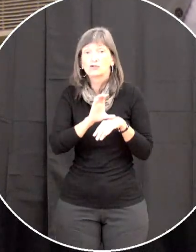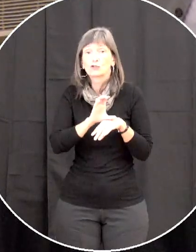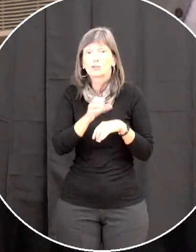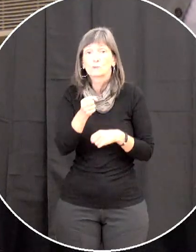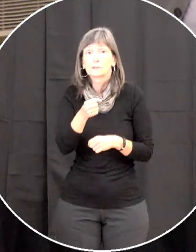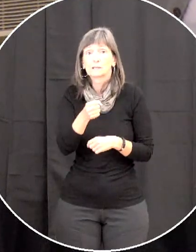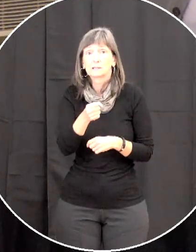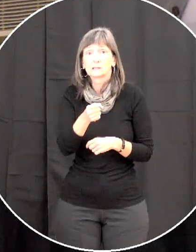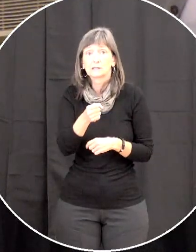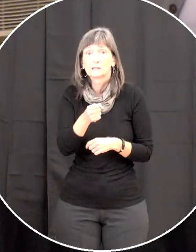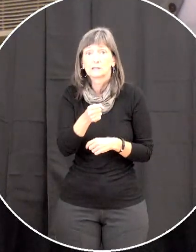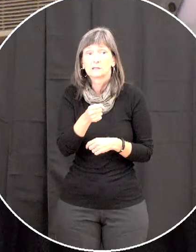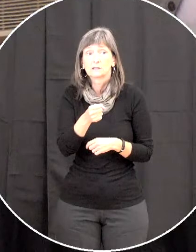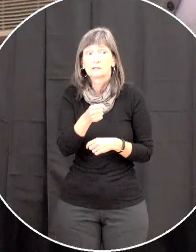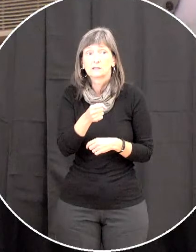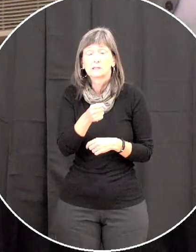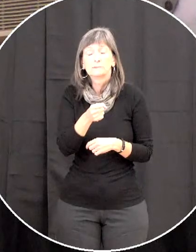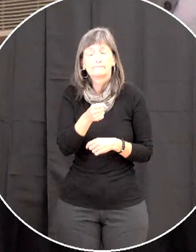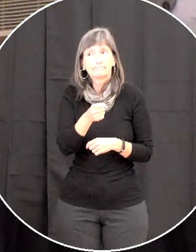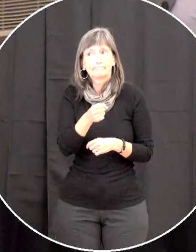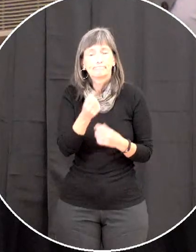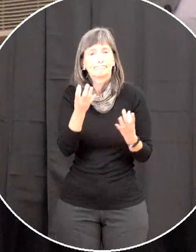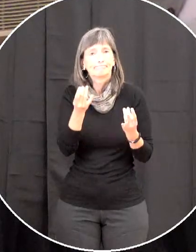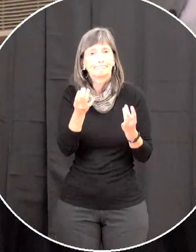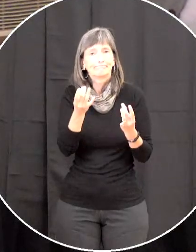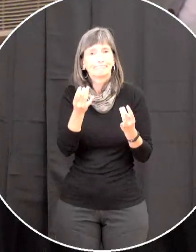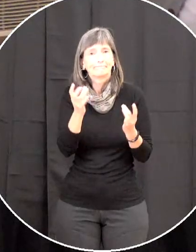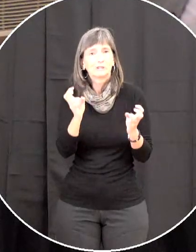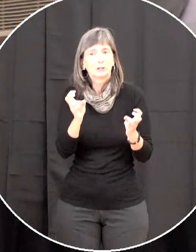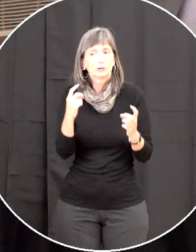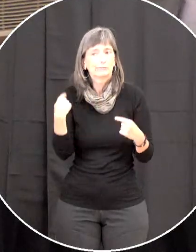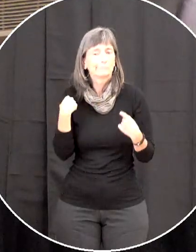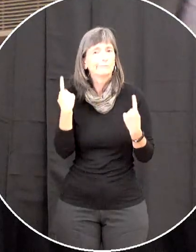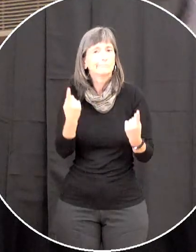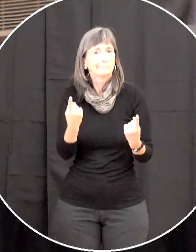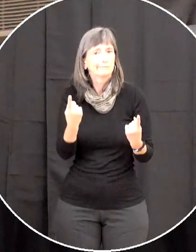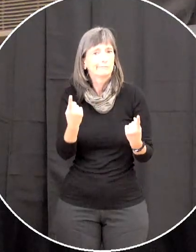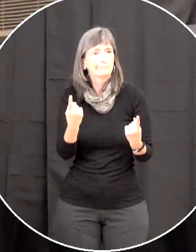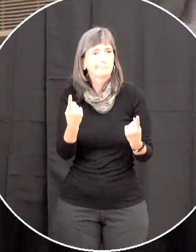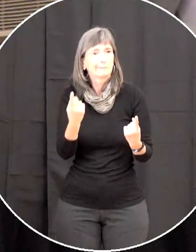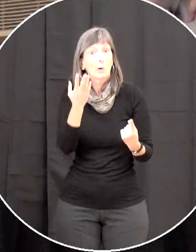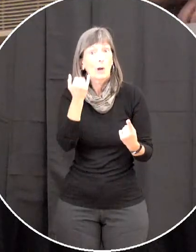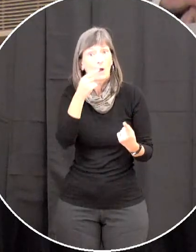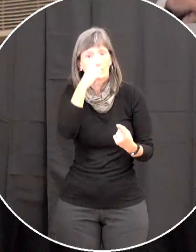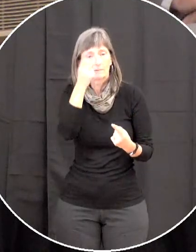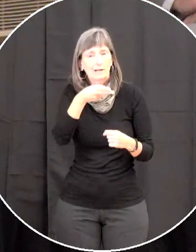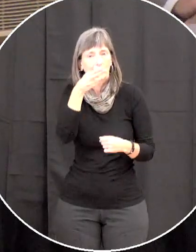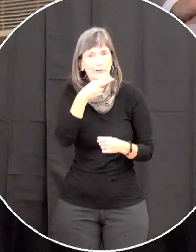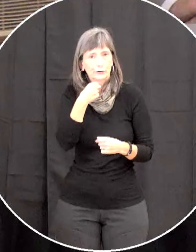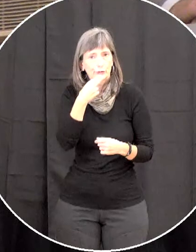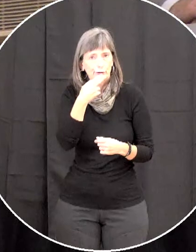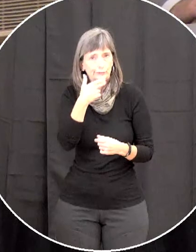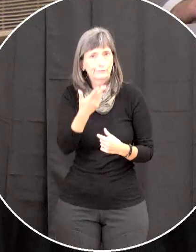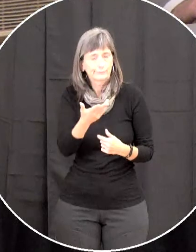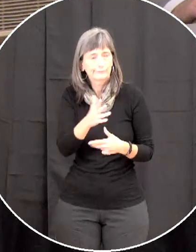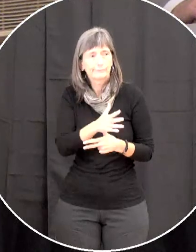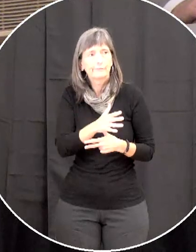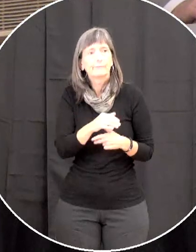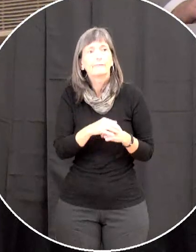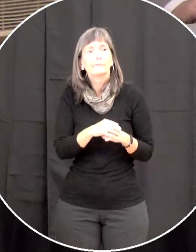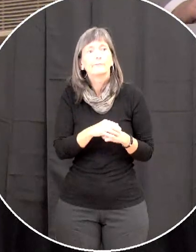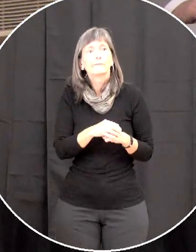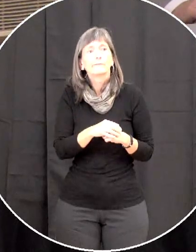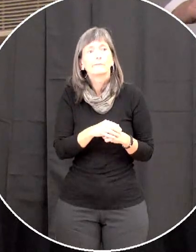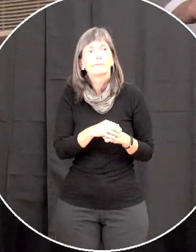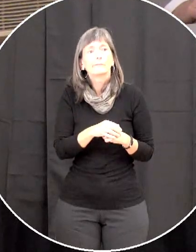selling chocolate milk in the schools has been a very big issue because of the great amount of sugar in the chocolate milk. But